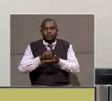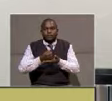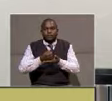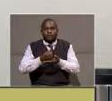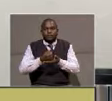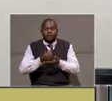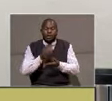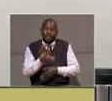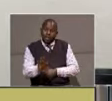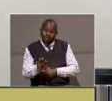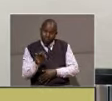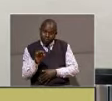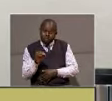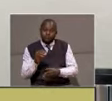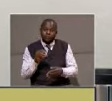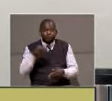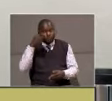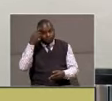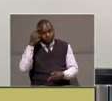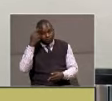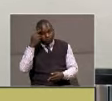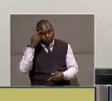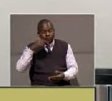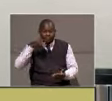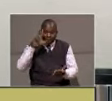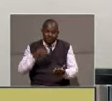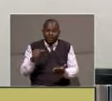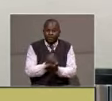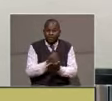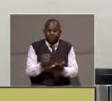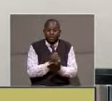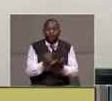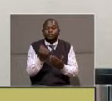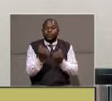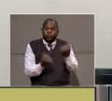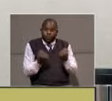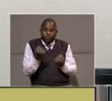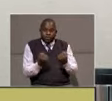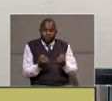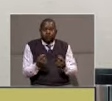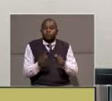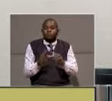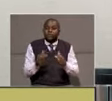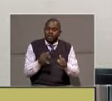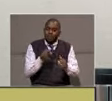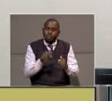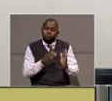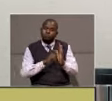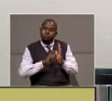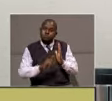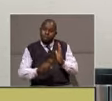that can help identify an original, a valid permit. And that provision will be